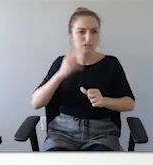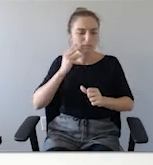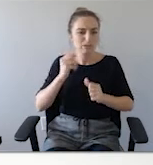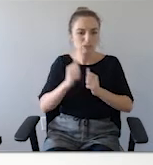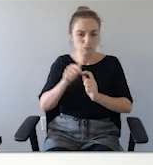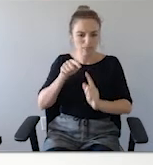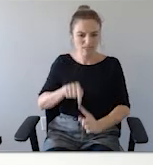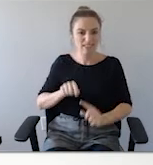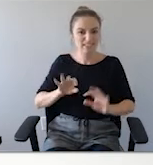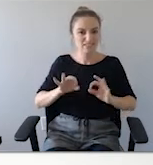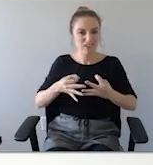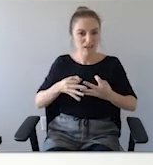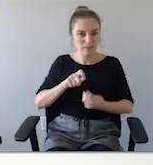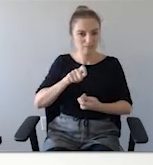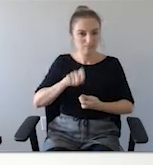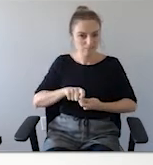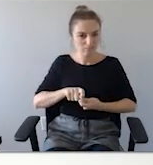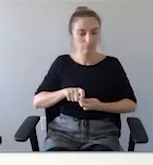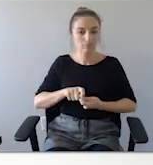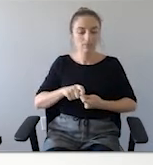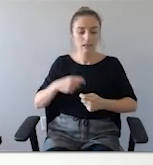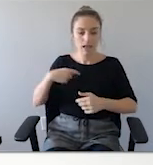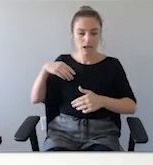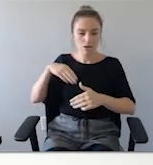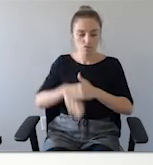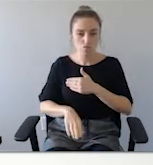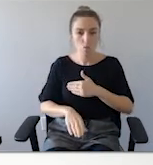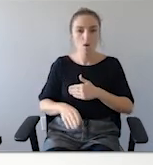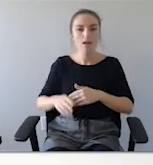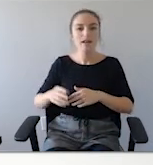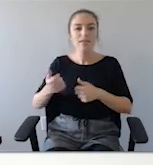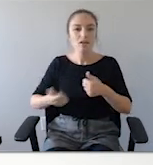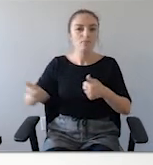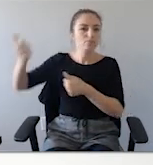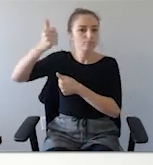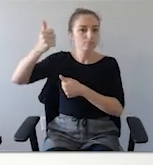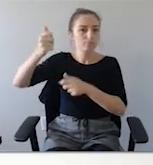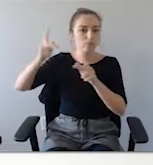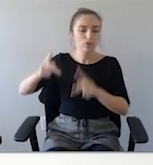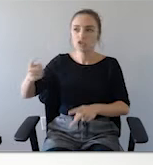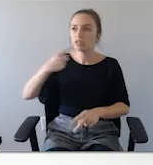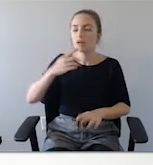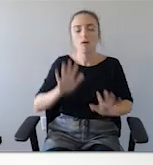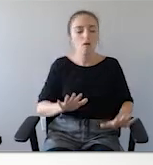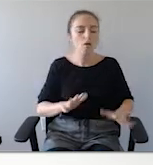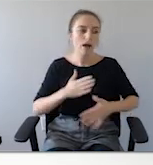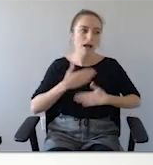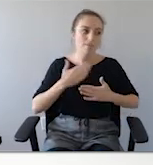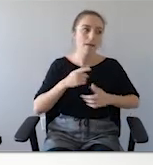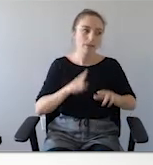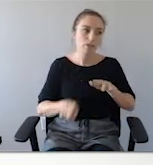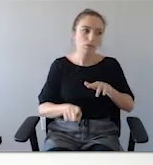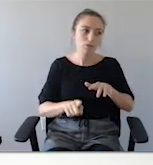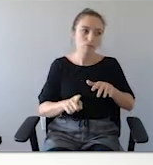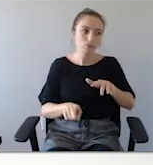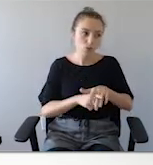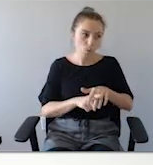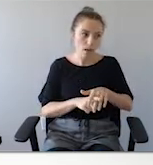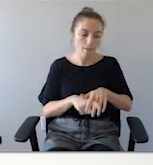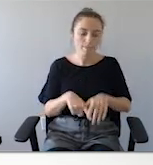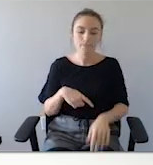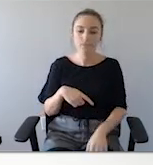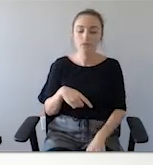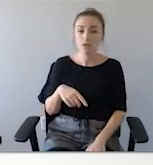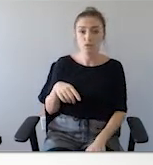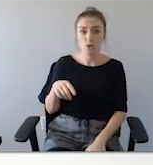the meeting, the person running it saw me, and she knew me from other meetings, and she said, I'm so glad to see you here. Okay, when a school tells you